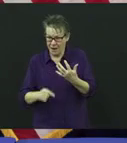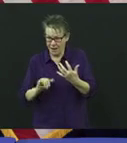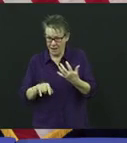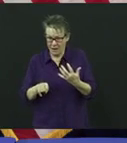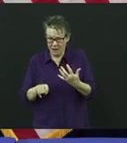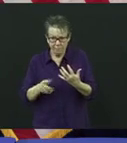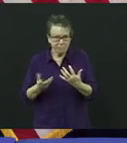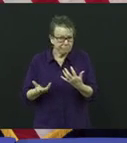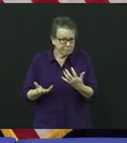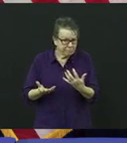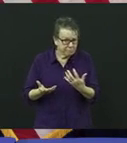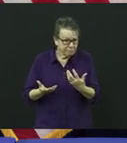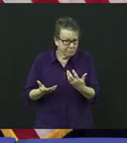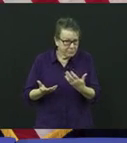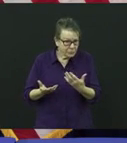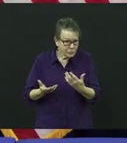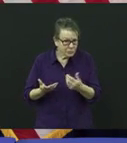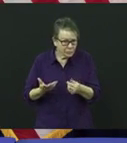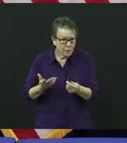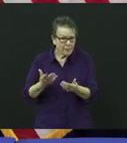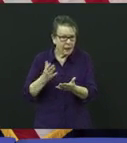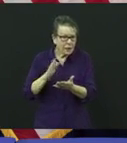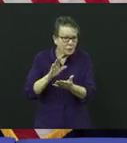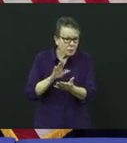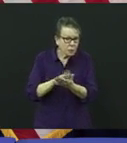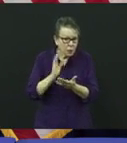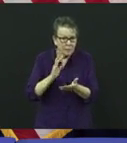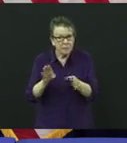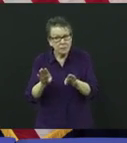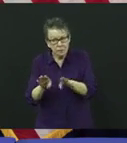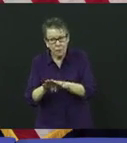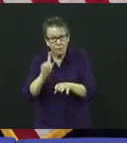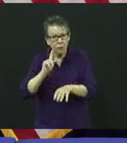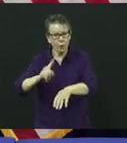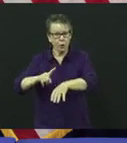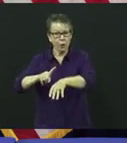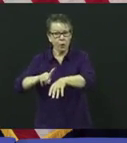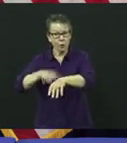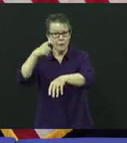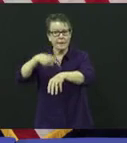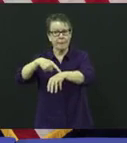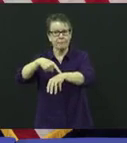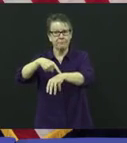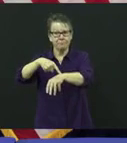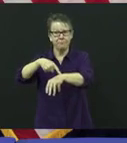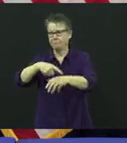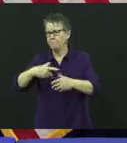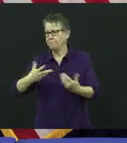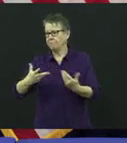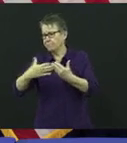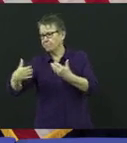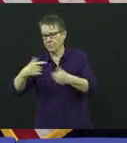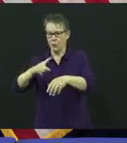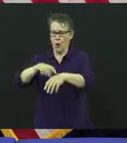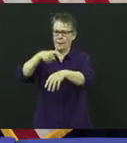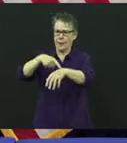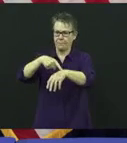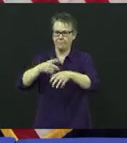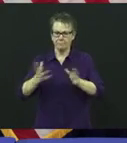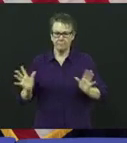I'm hardly making news, I recognize, by saying that. But that's the case, and when we have a more